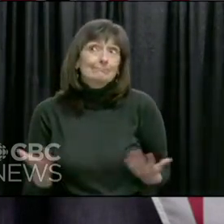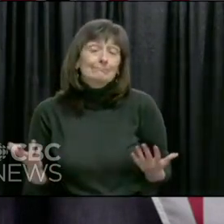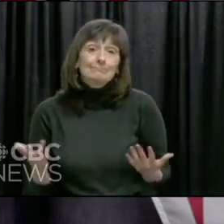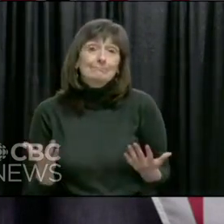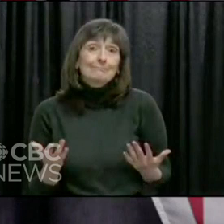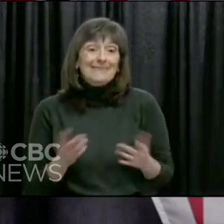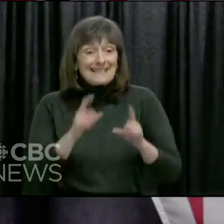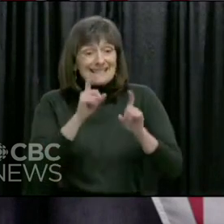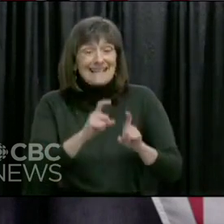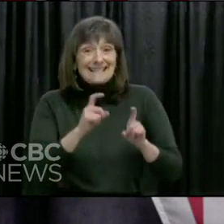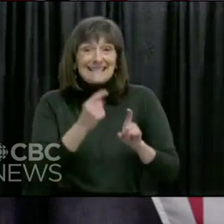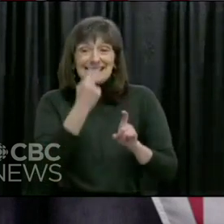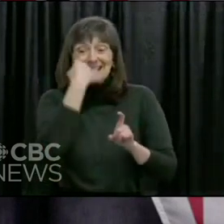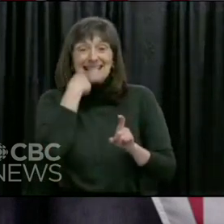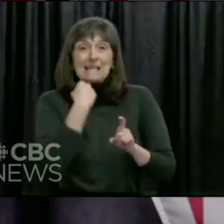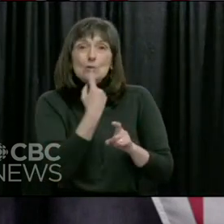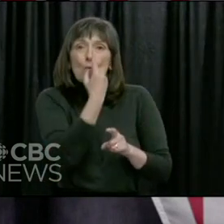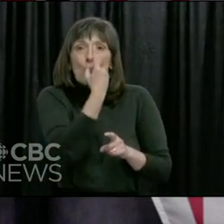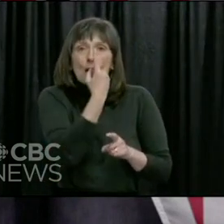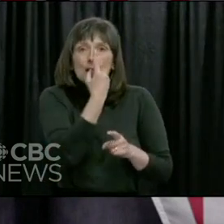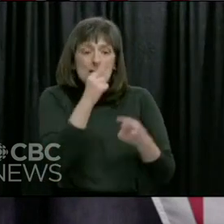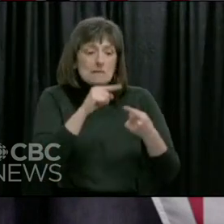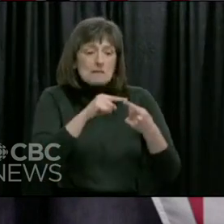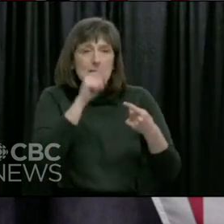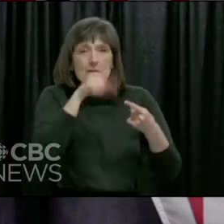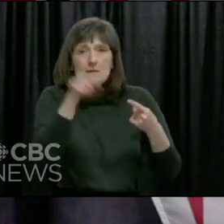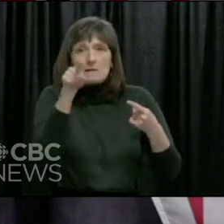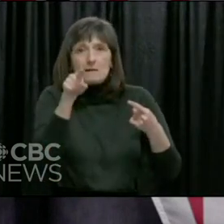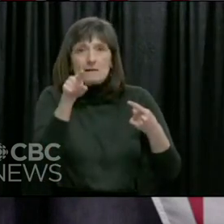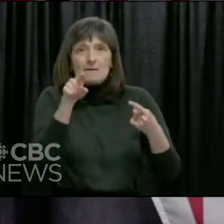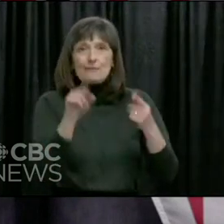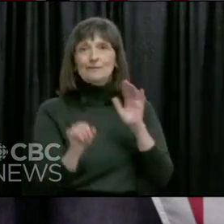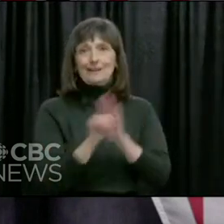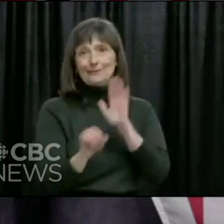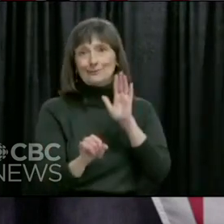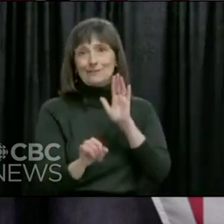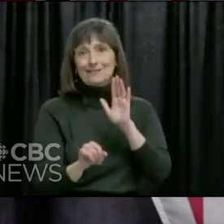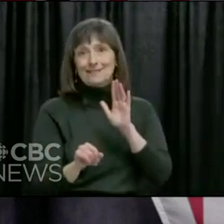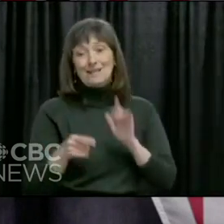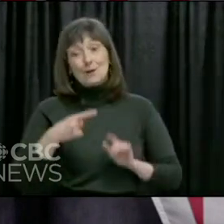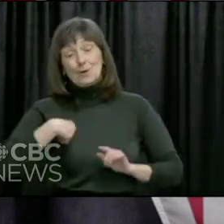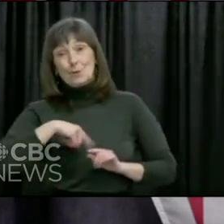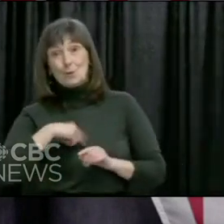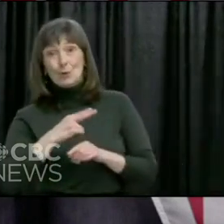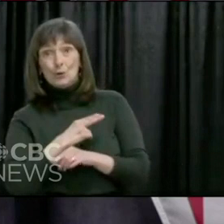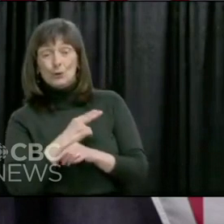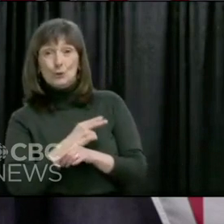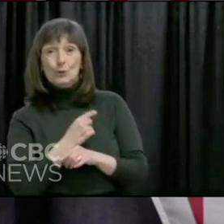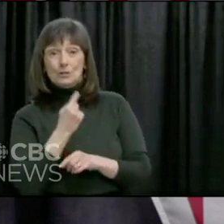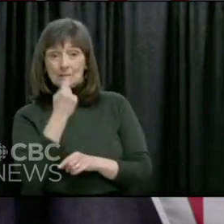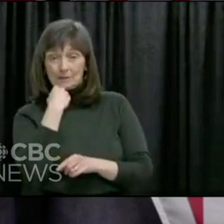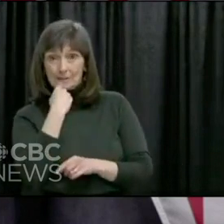is one part of a puzzle with regard to diagnosis. We're using a diagnostic test to screen